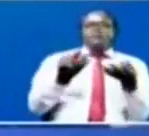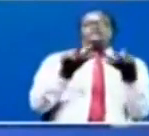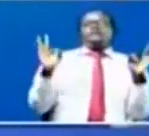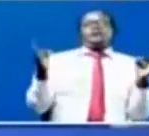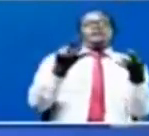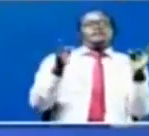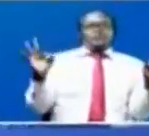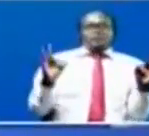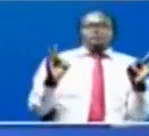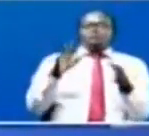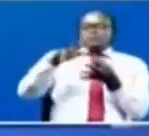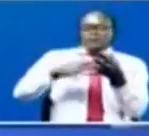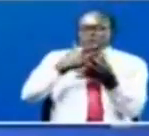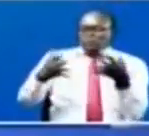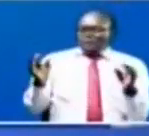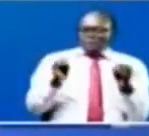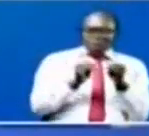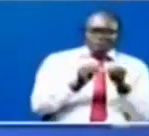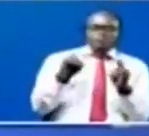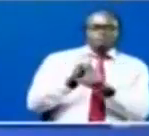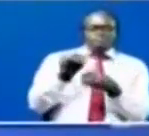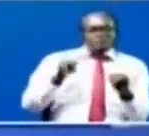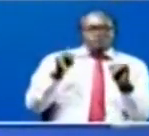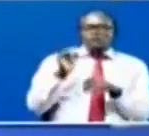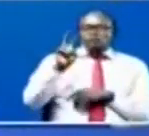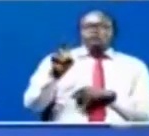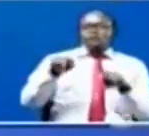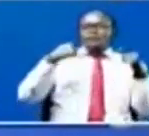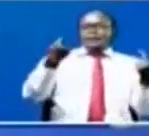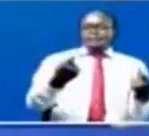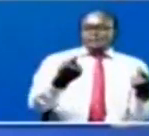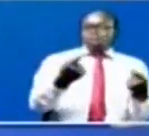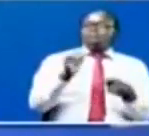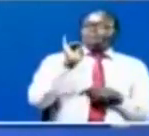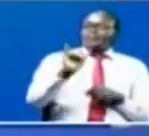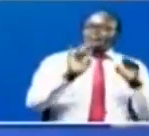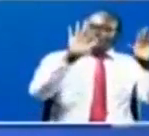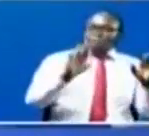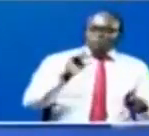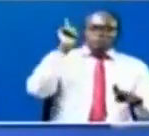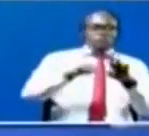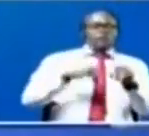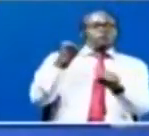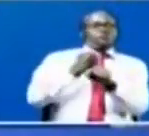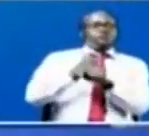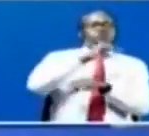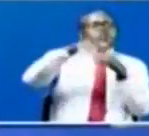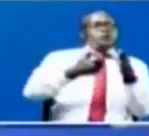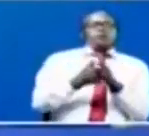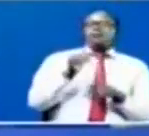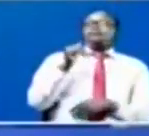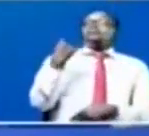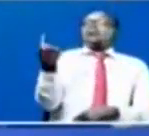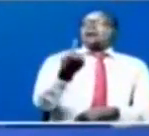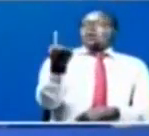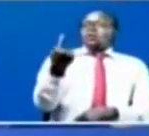able to network, do a lot of meetings. Try to look for a team. A team is everything. You can do everything with yourself. You know, like, you have